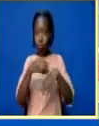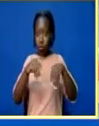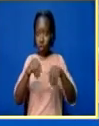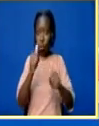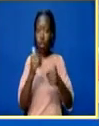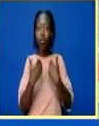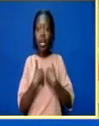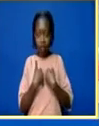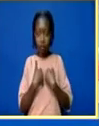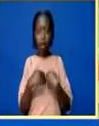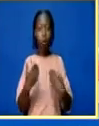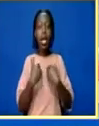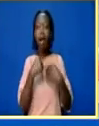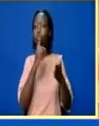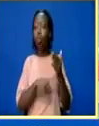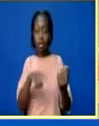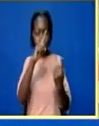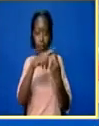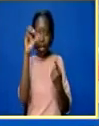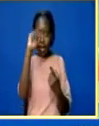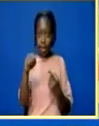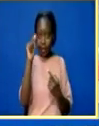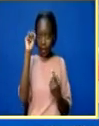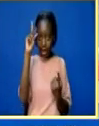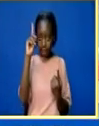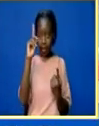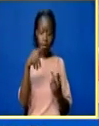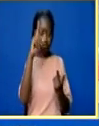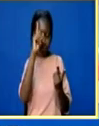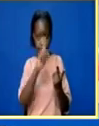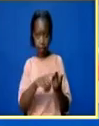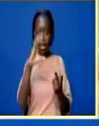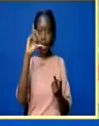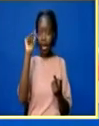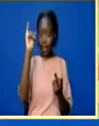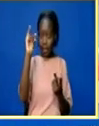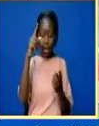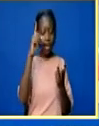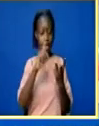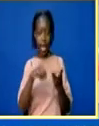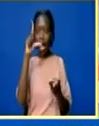Uh-huh. We have sand. Yes. We have clay. Yes. And we have loam.